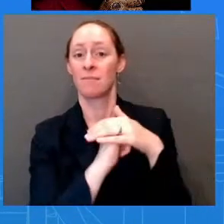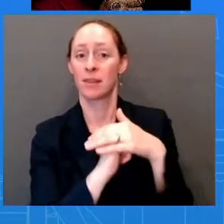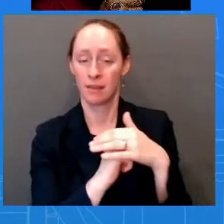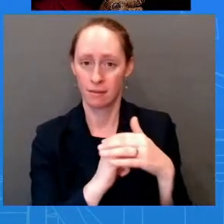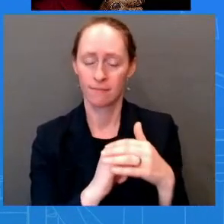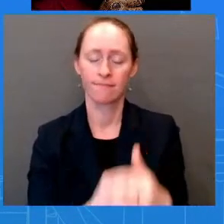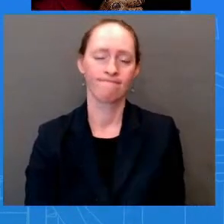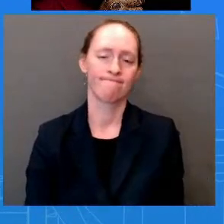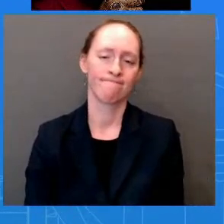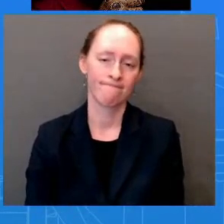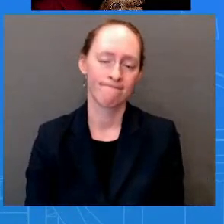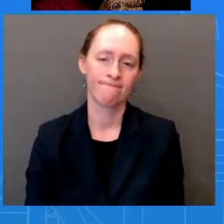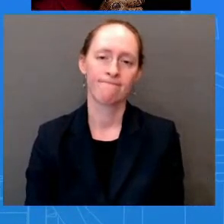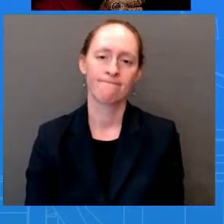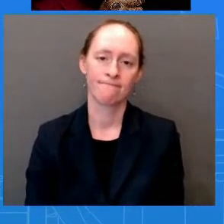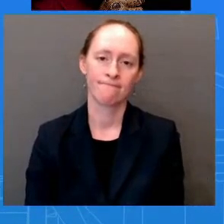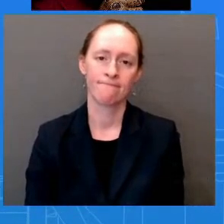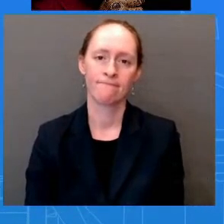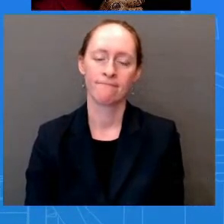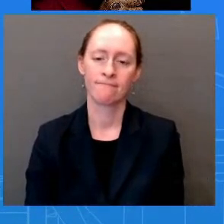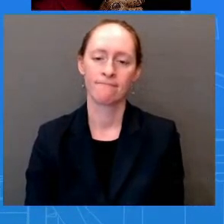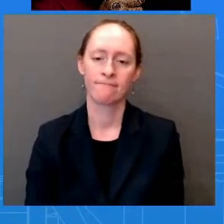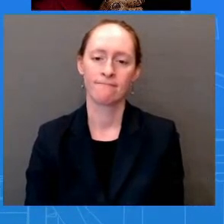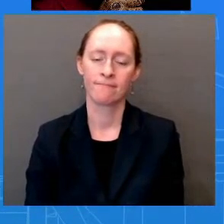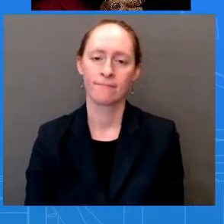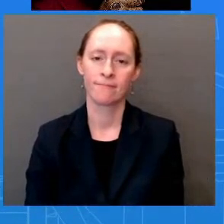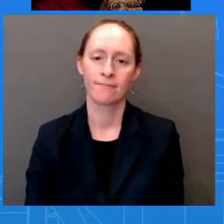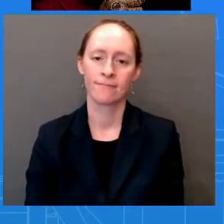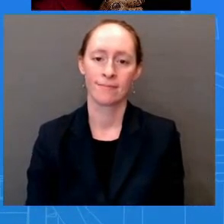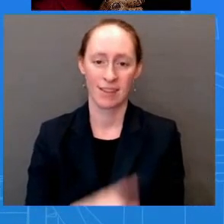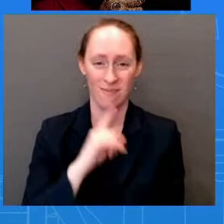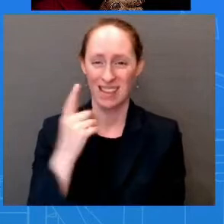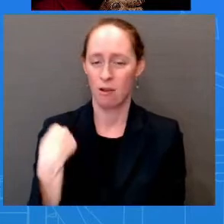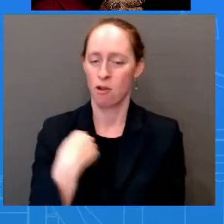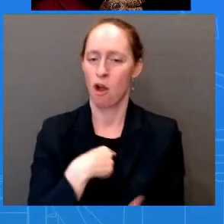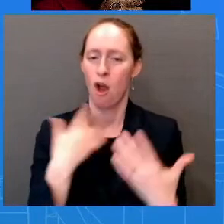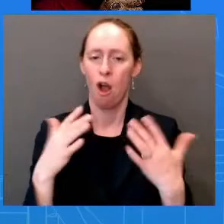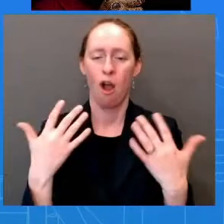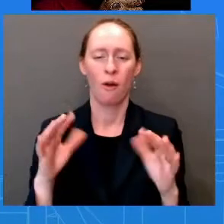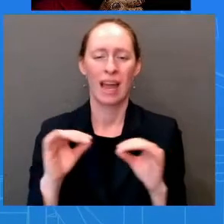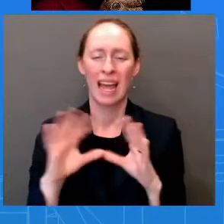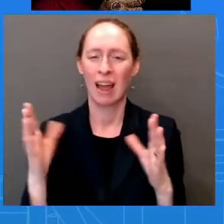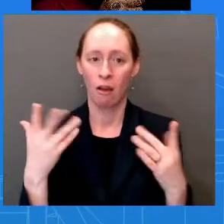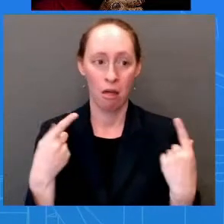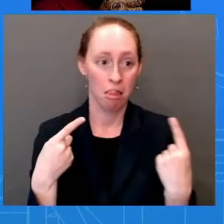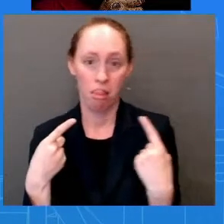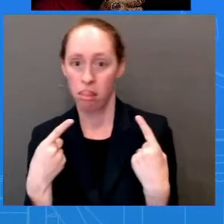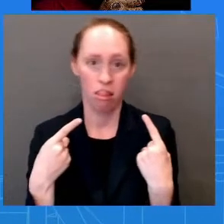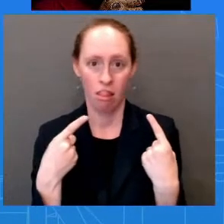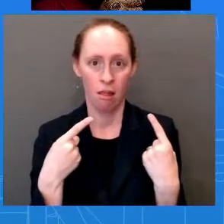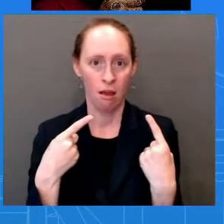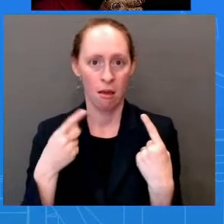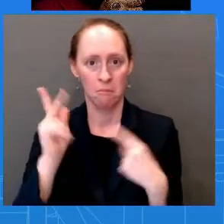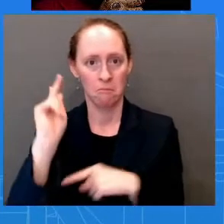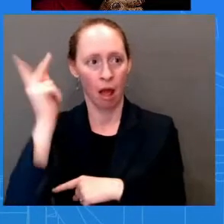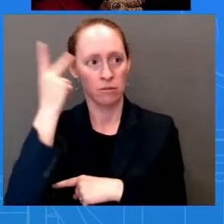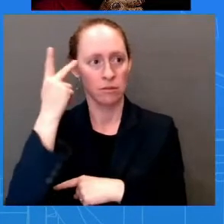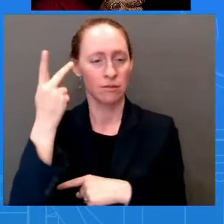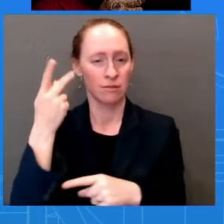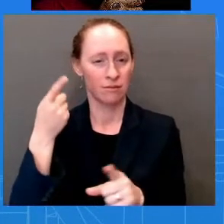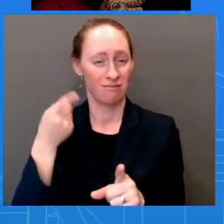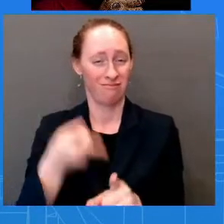of political brinksmanship. We've been very clear. Congressional Republicans voted 3 times to lift the debt ceiling